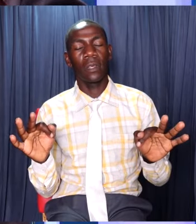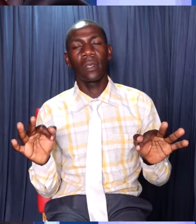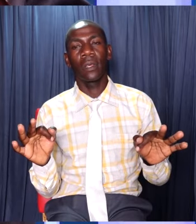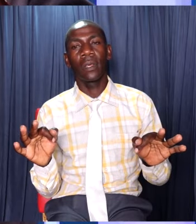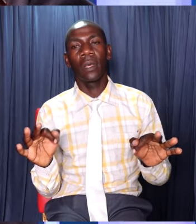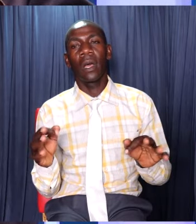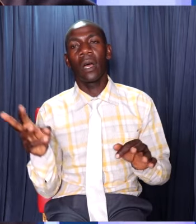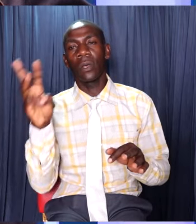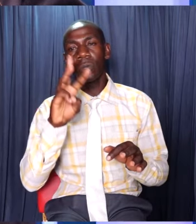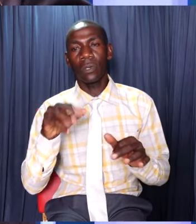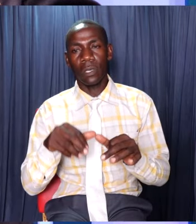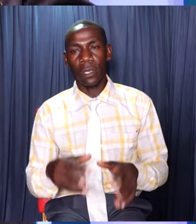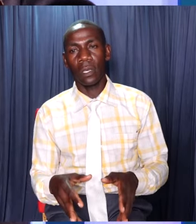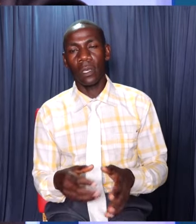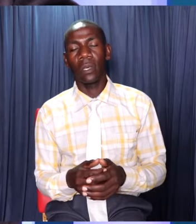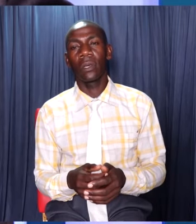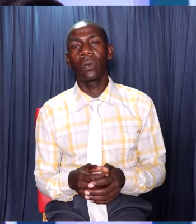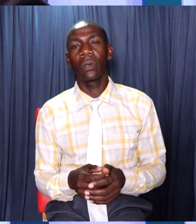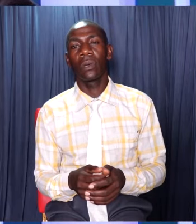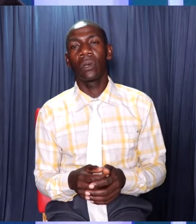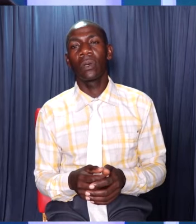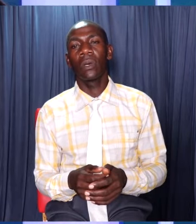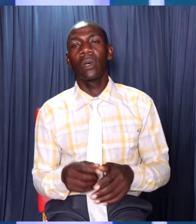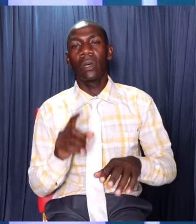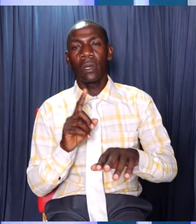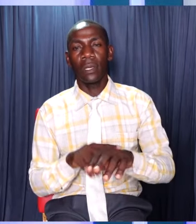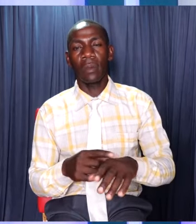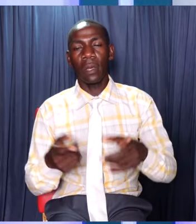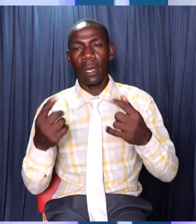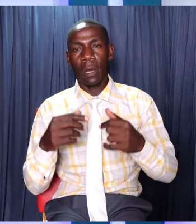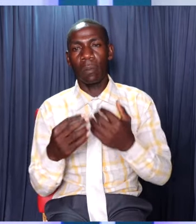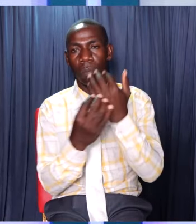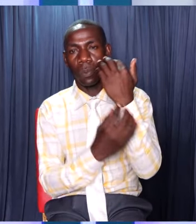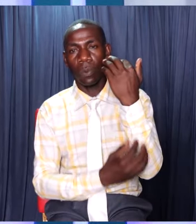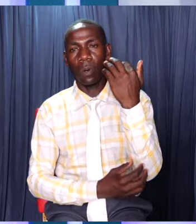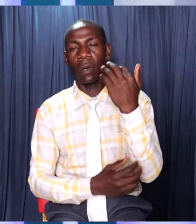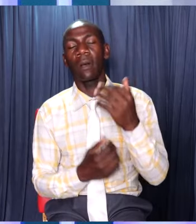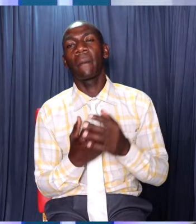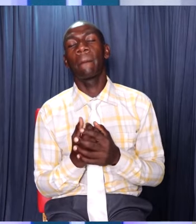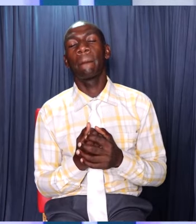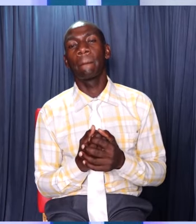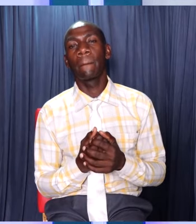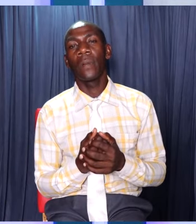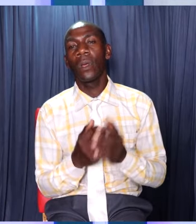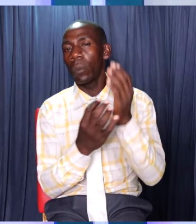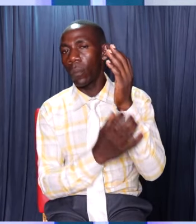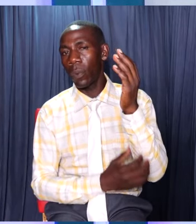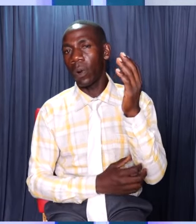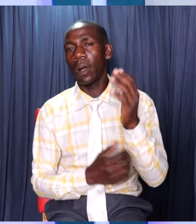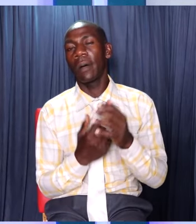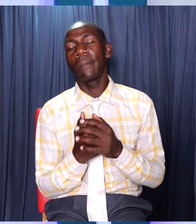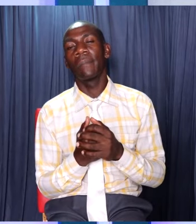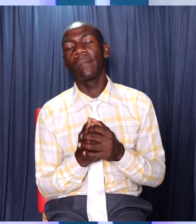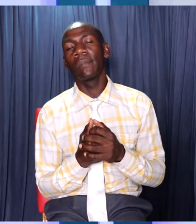Mimi nimekaa hapa. I've stayed here. Tangu nije nikiwa na hali mbovu. From the time I came here so destitute. Mbovu kabisa.